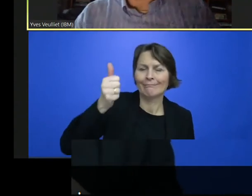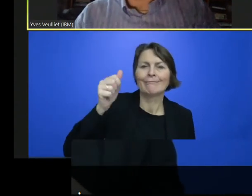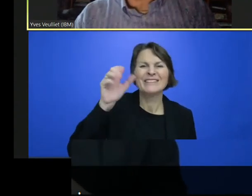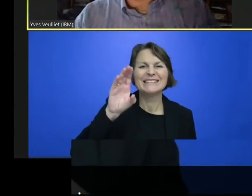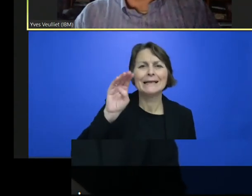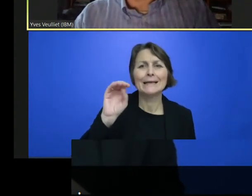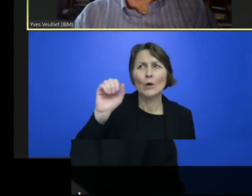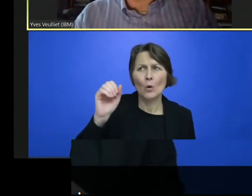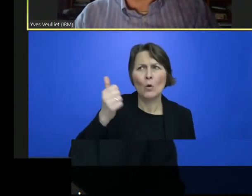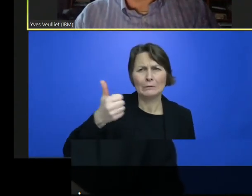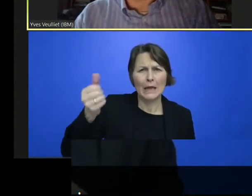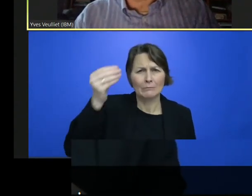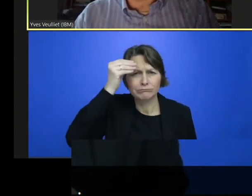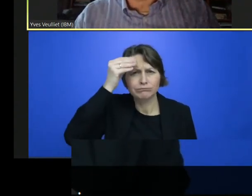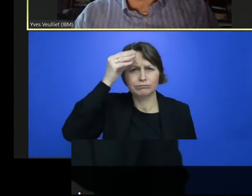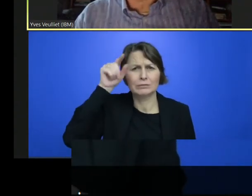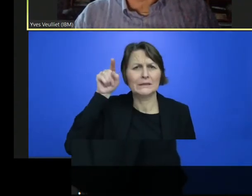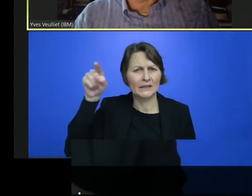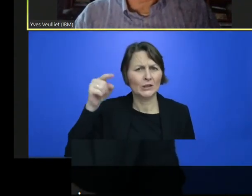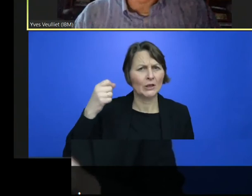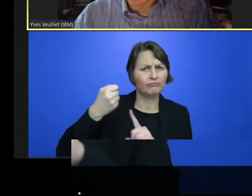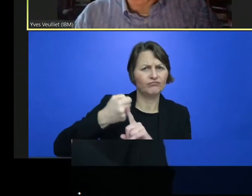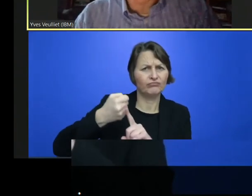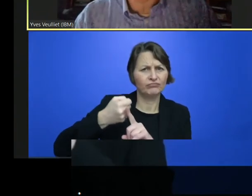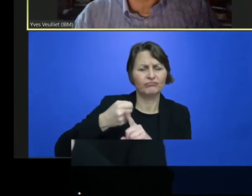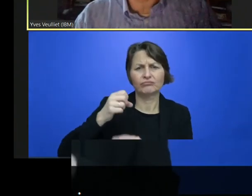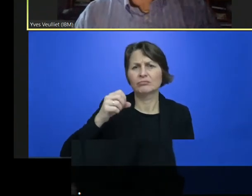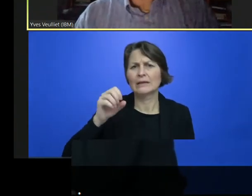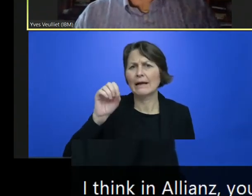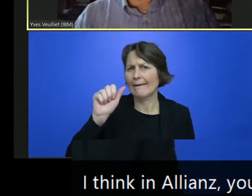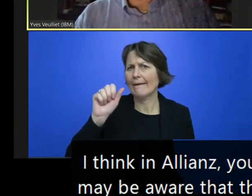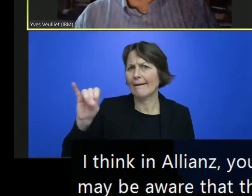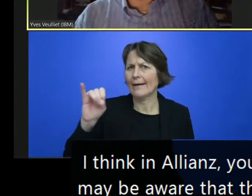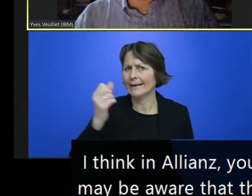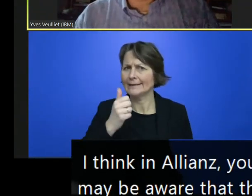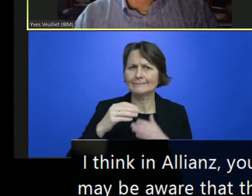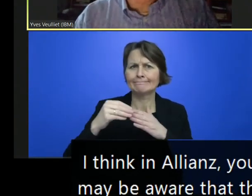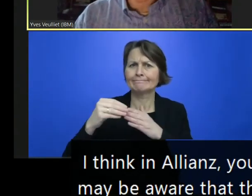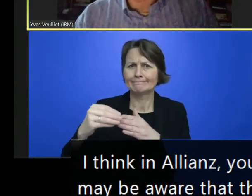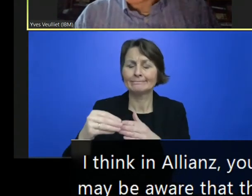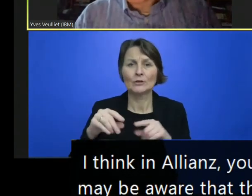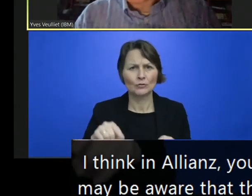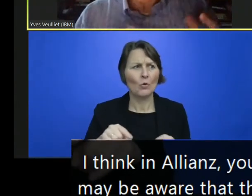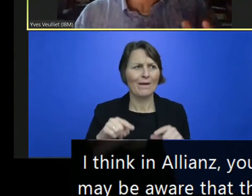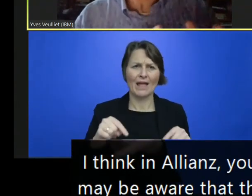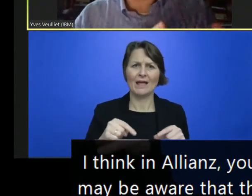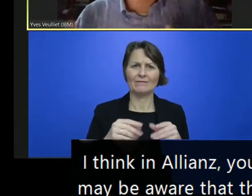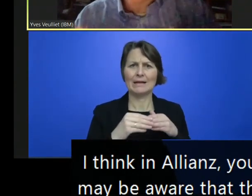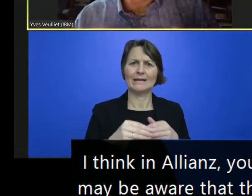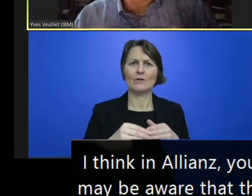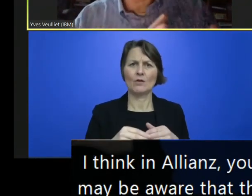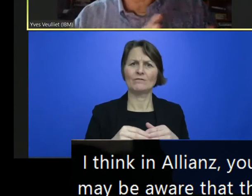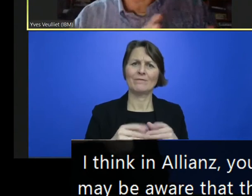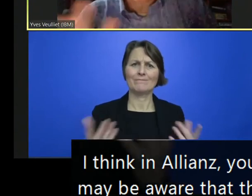of the World Economic Forum in Davos, is now leading the Global AI Alliance. So we try to find